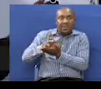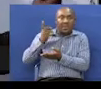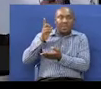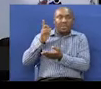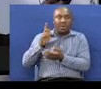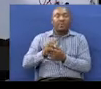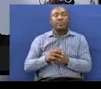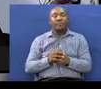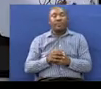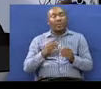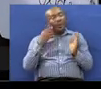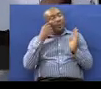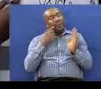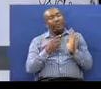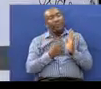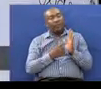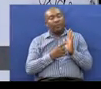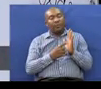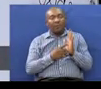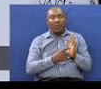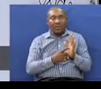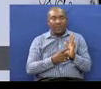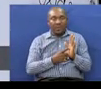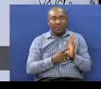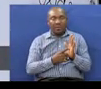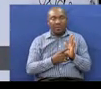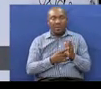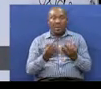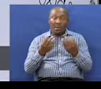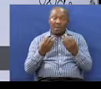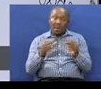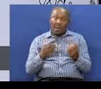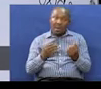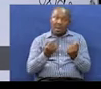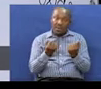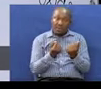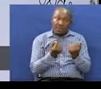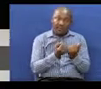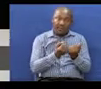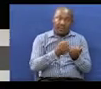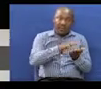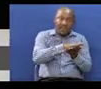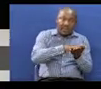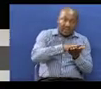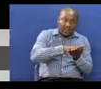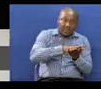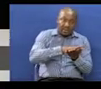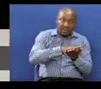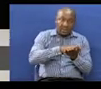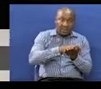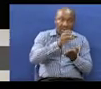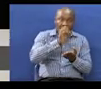basic oxide. For instance, how does it form a metal oxide or basic oxide? Consider